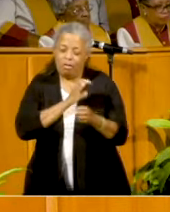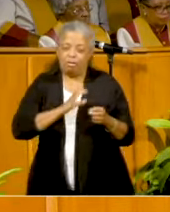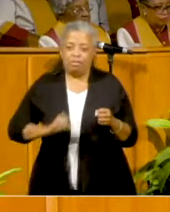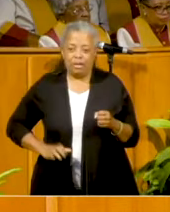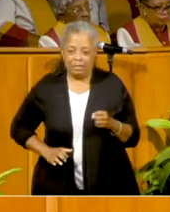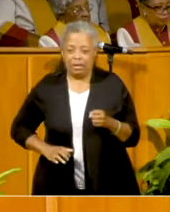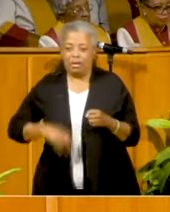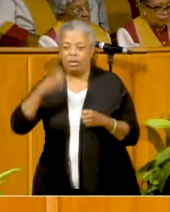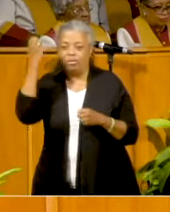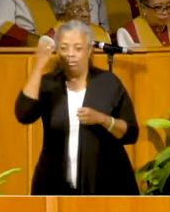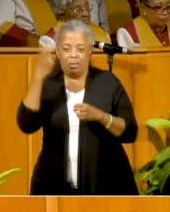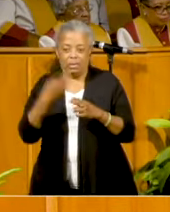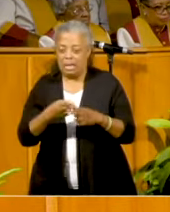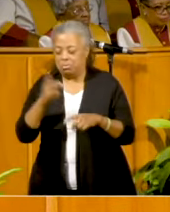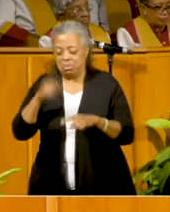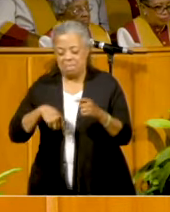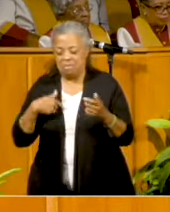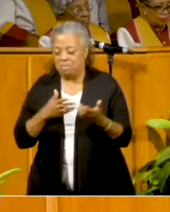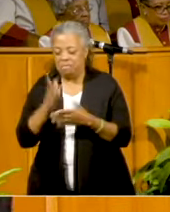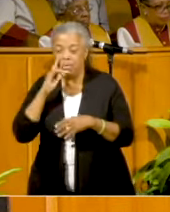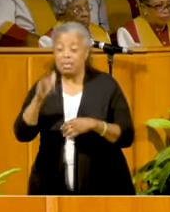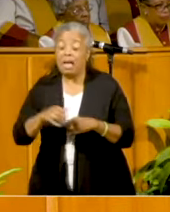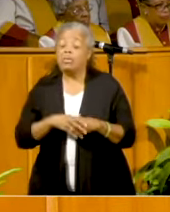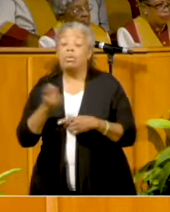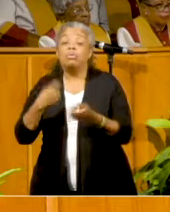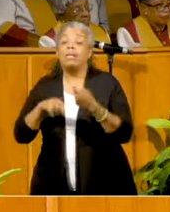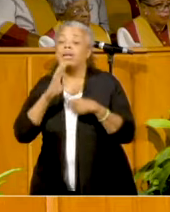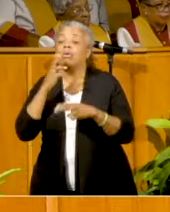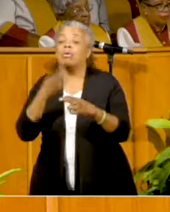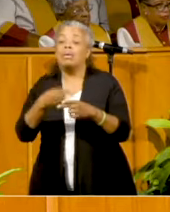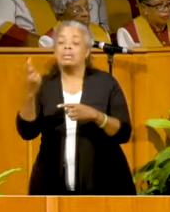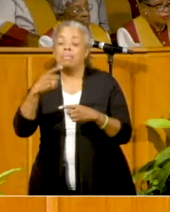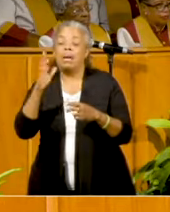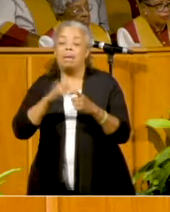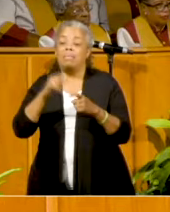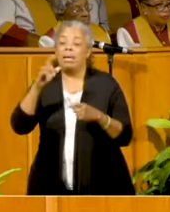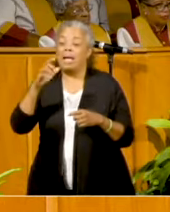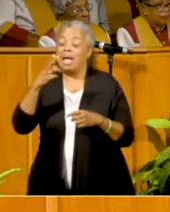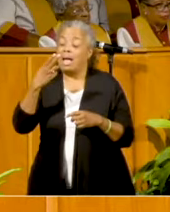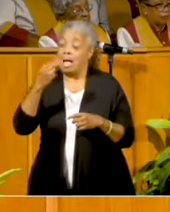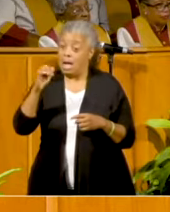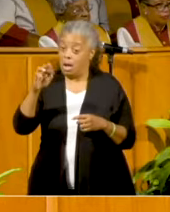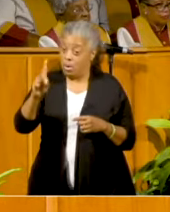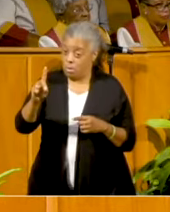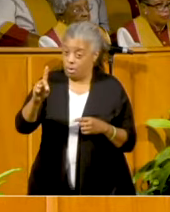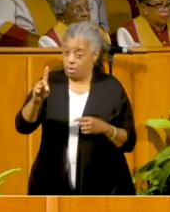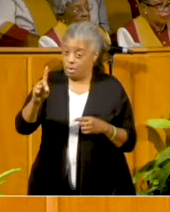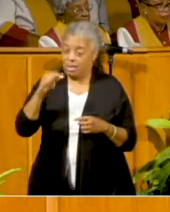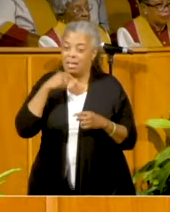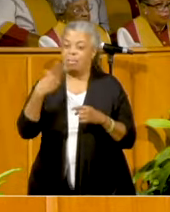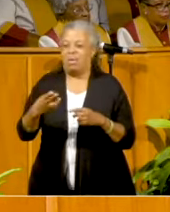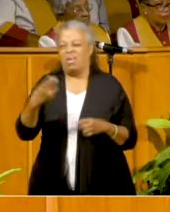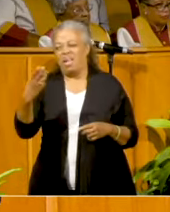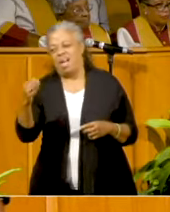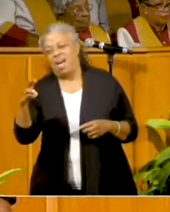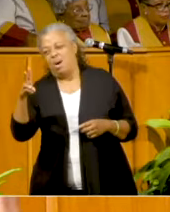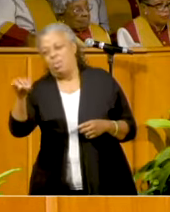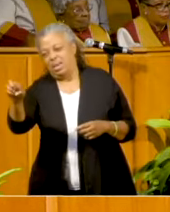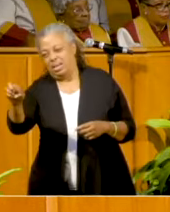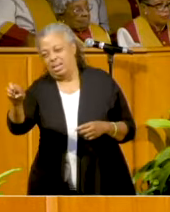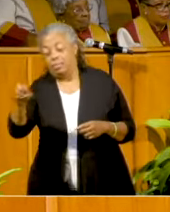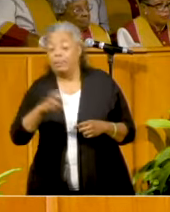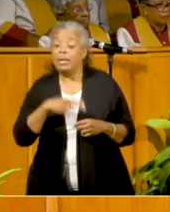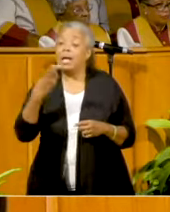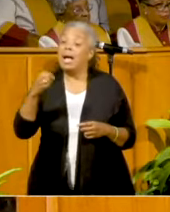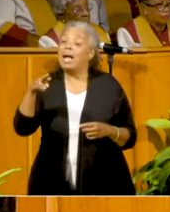Christian Eurocentric name. And so rather than calling somebody Howard, they would call them Howie.